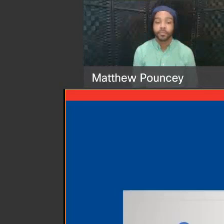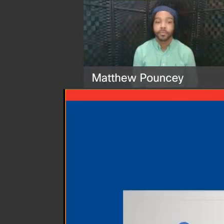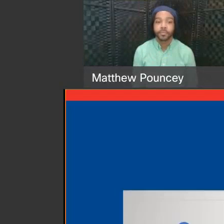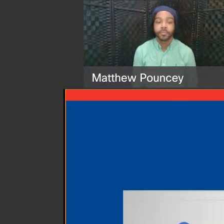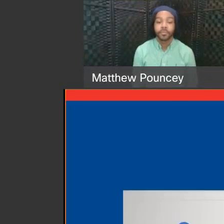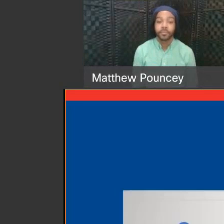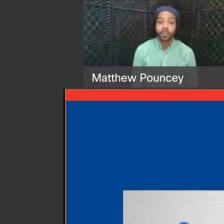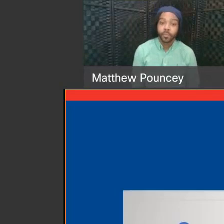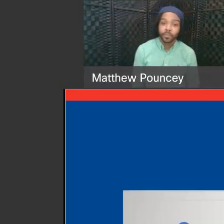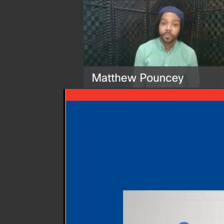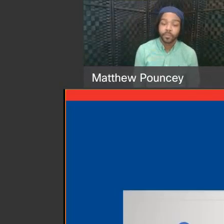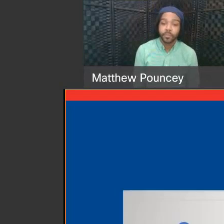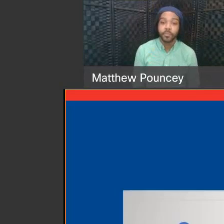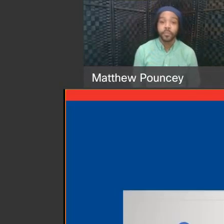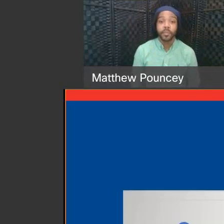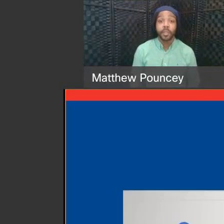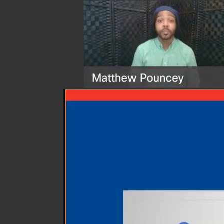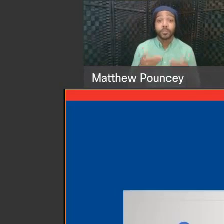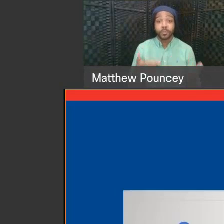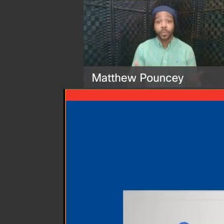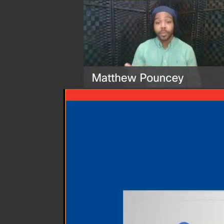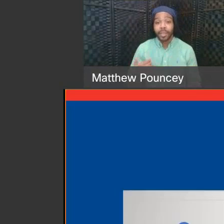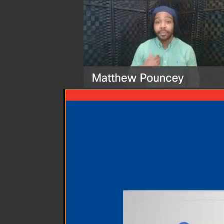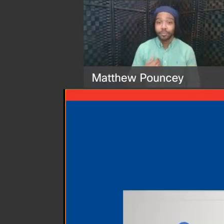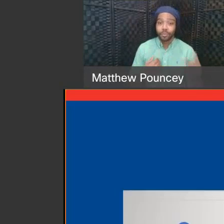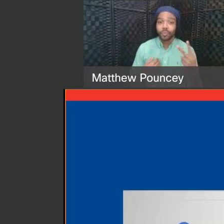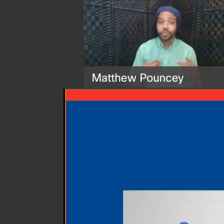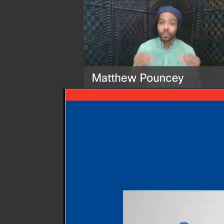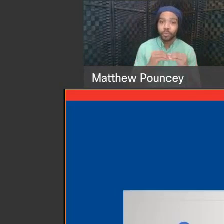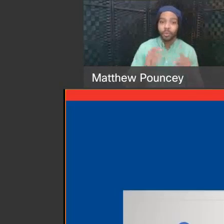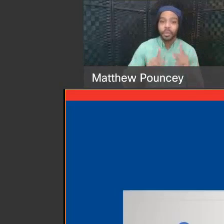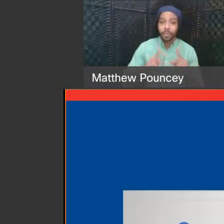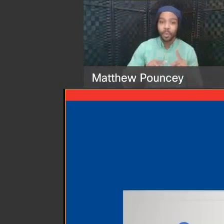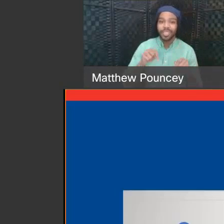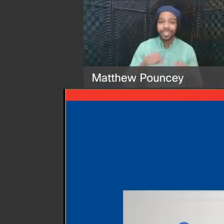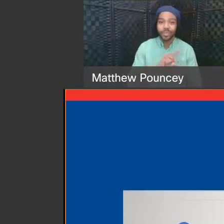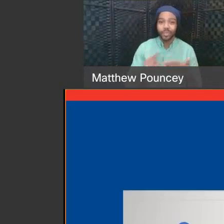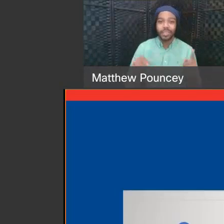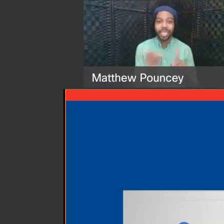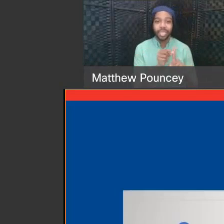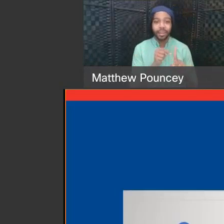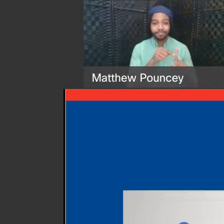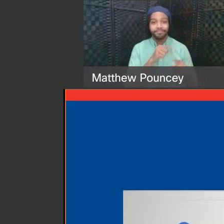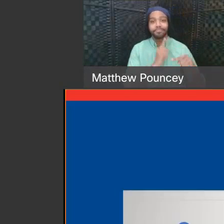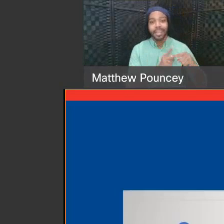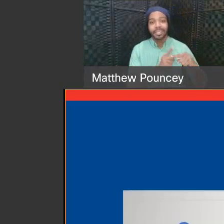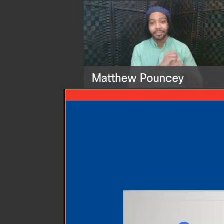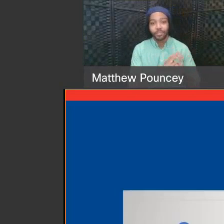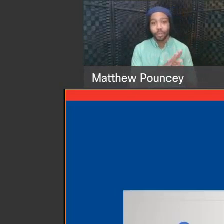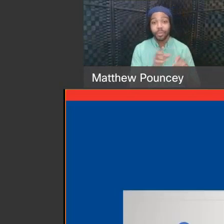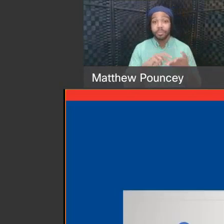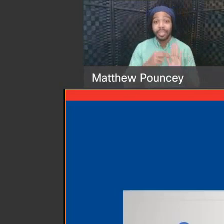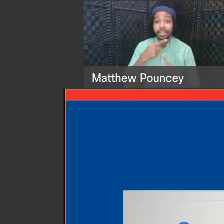so we did have two more people that we support test positive this week, so that bringing the total in